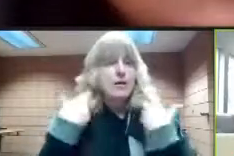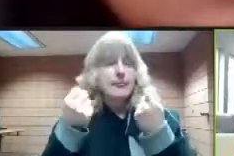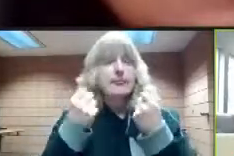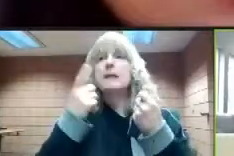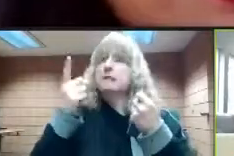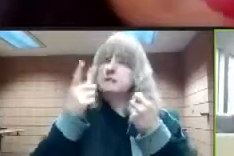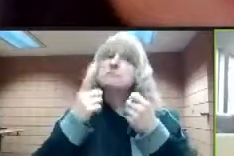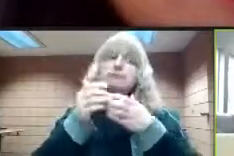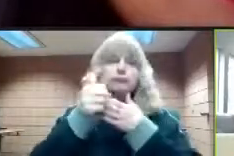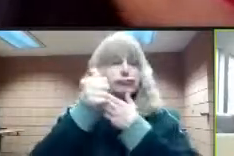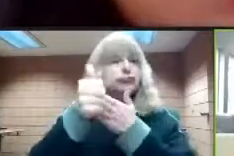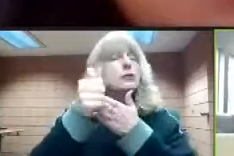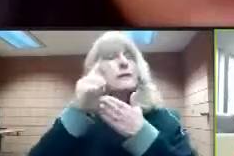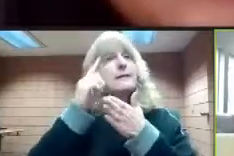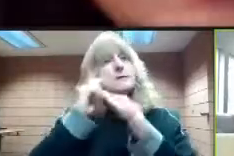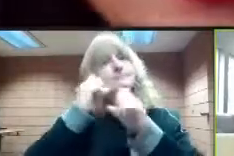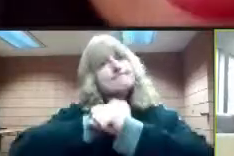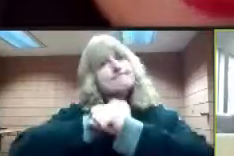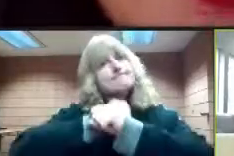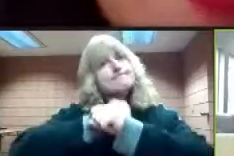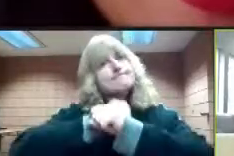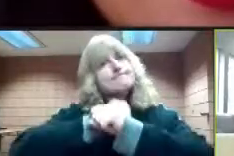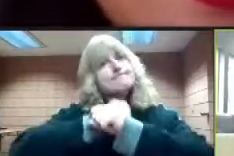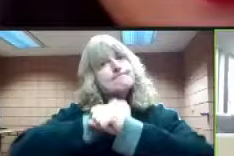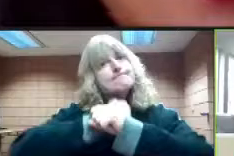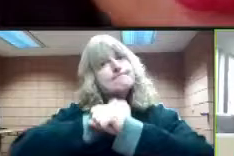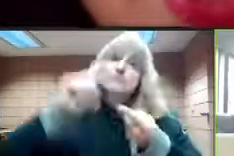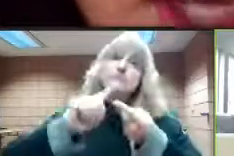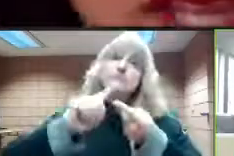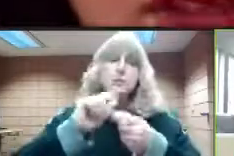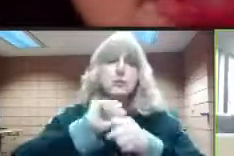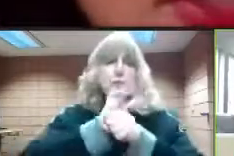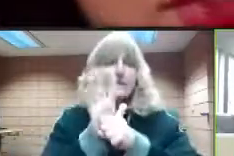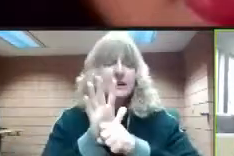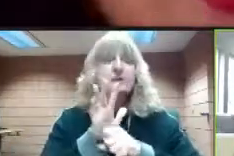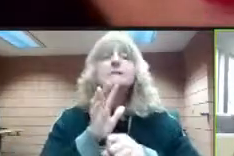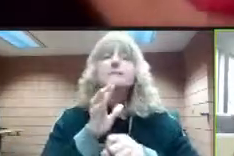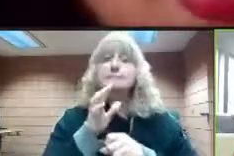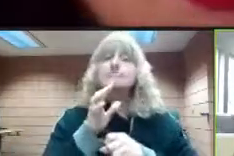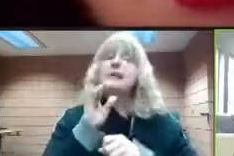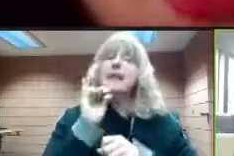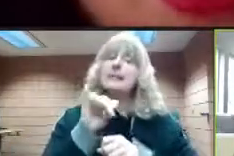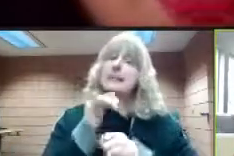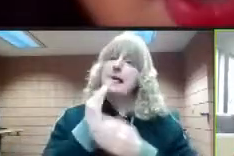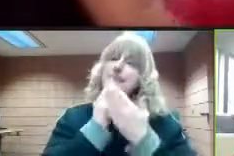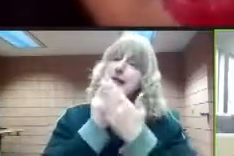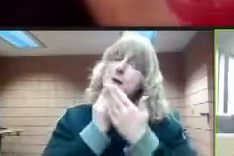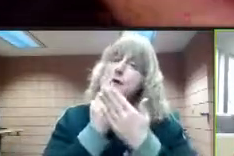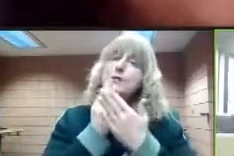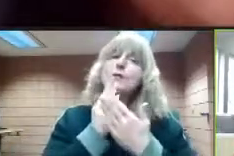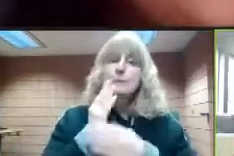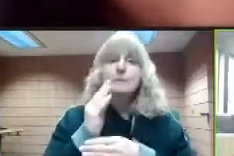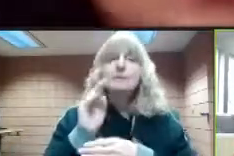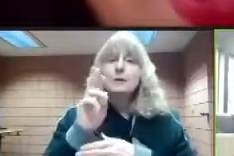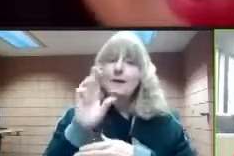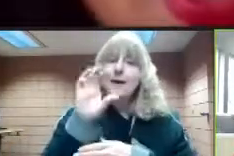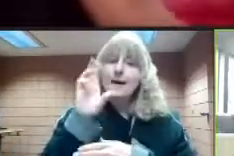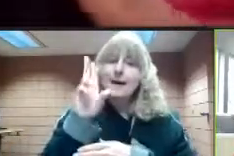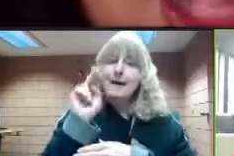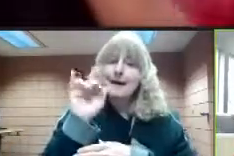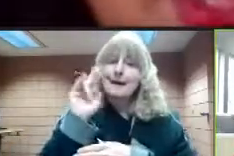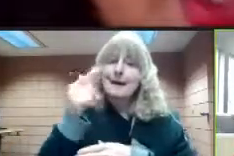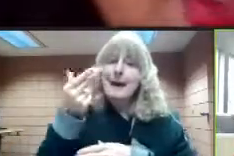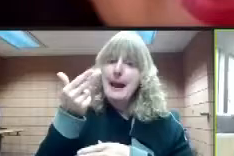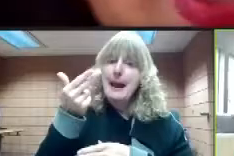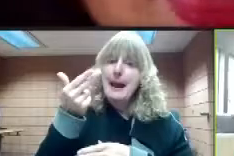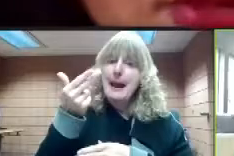and continues to lead efforts to control and contain this virus. Dr. Cunningham, first and foremost, thank you for all of your hard work and everything you've done to